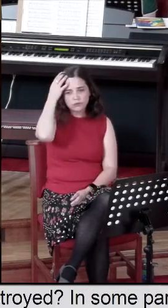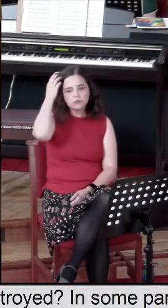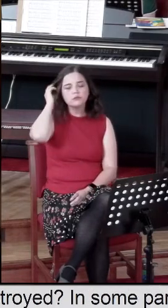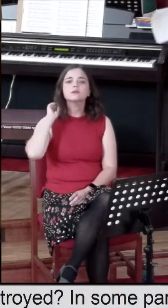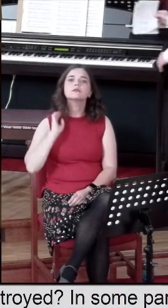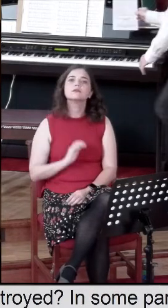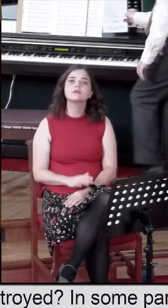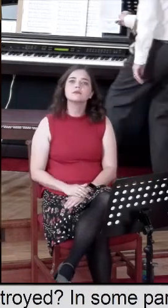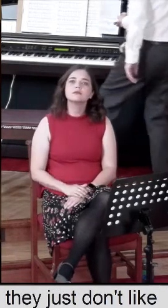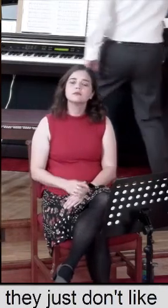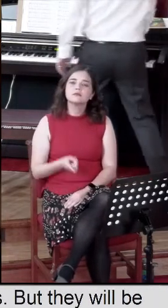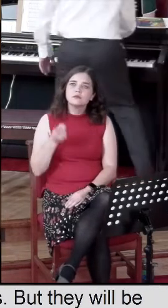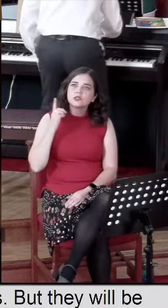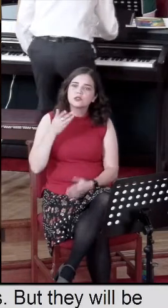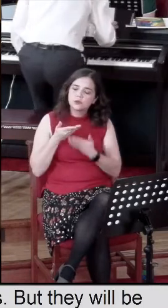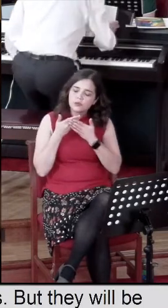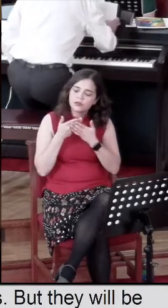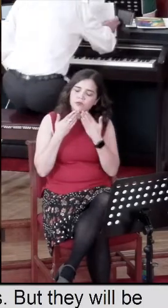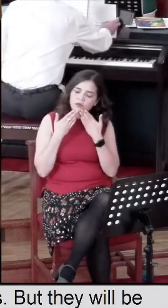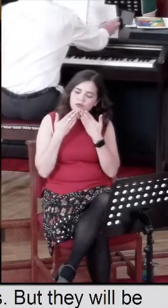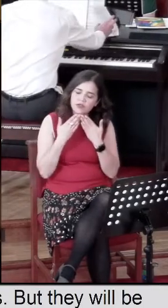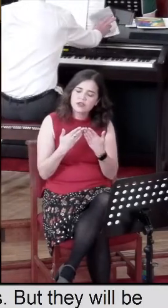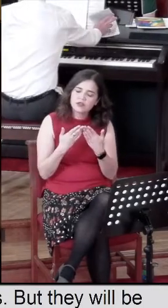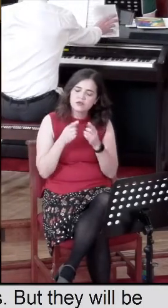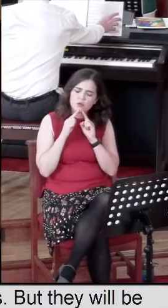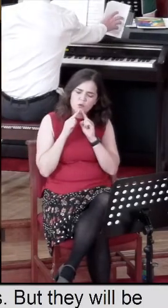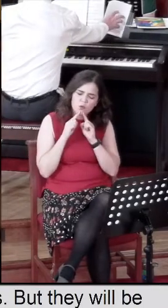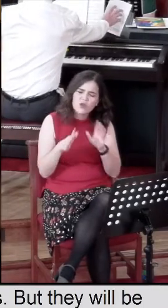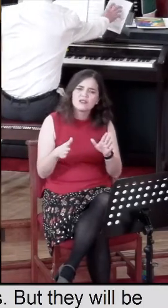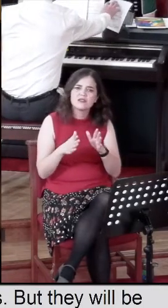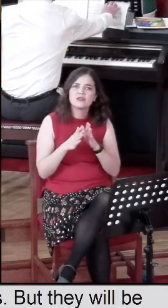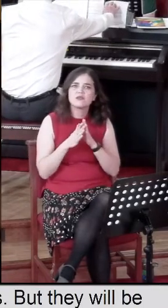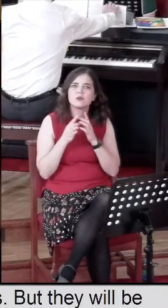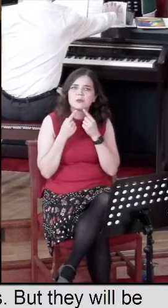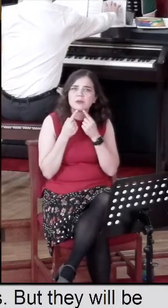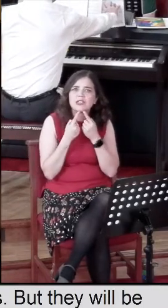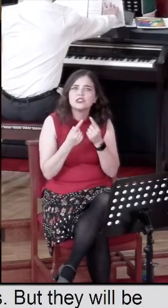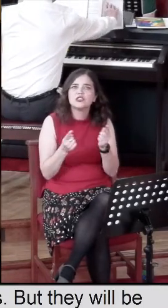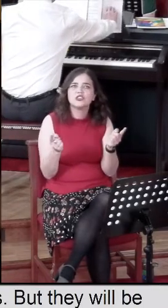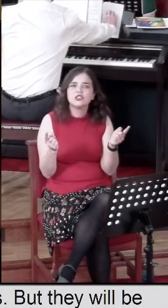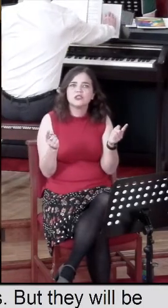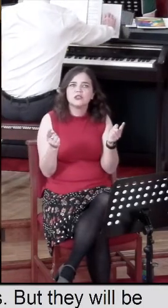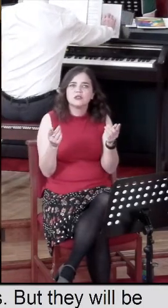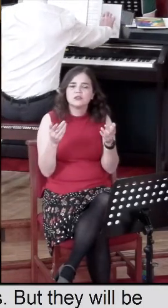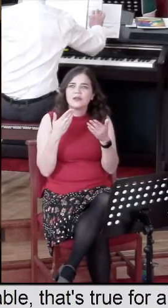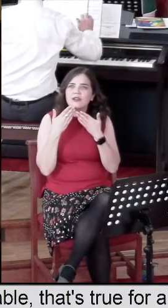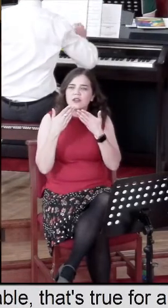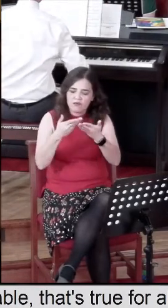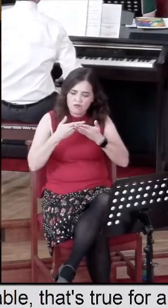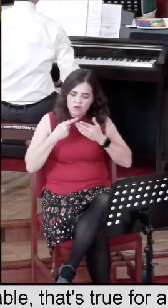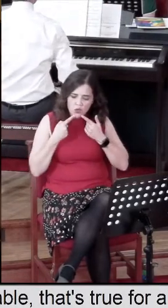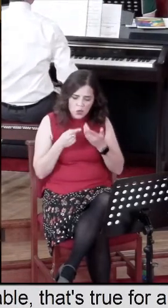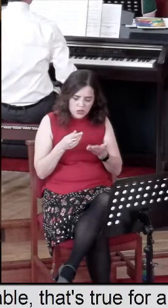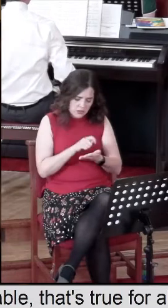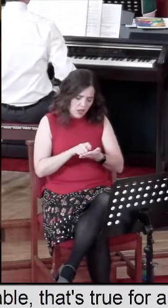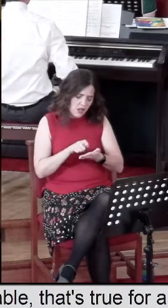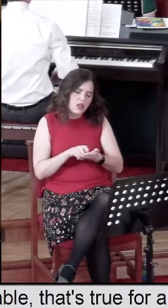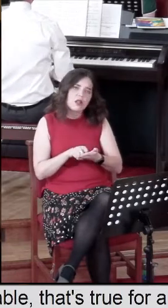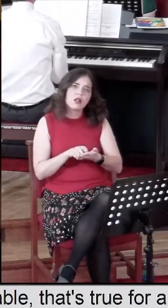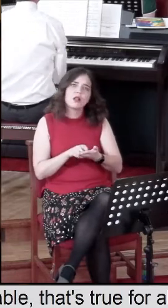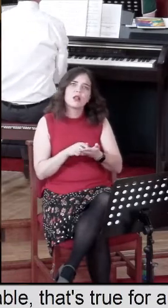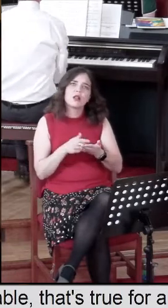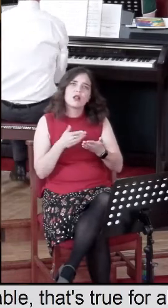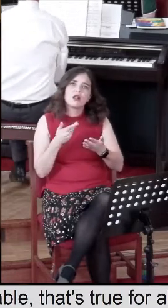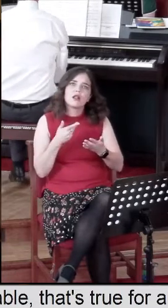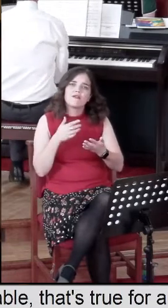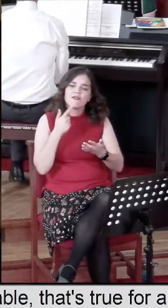Our gracious God, we give you thanks for the wonderful message of Easter. We thank you for the gospel. We thank you that it's for the